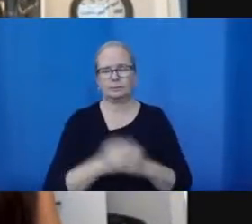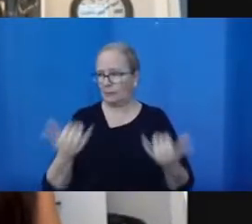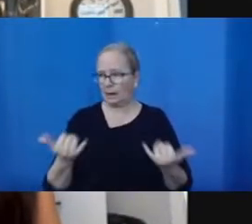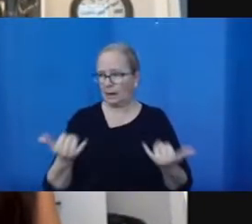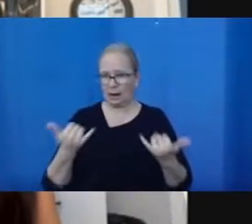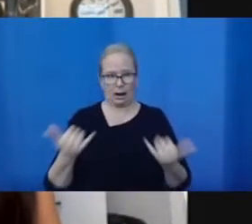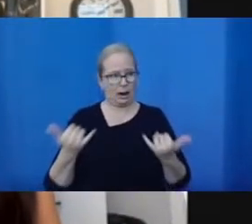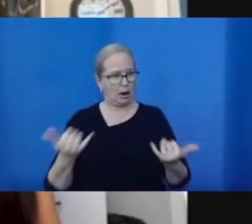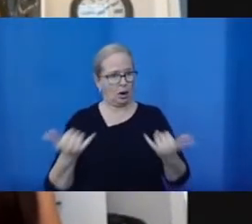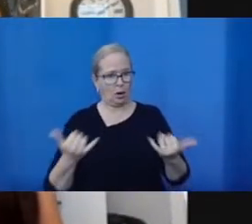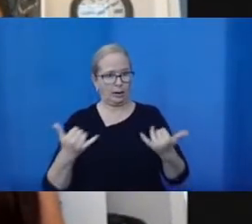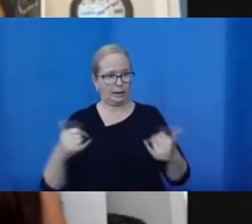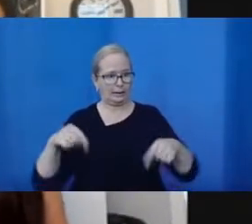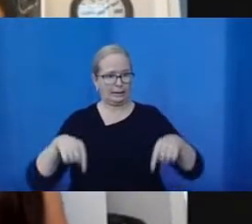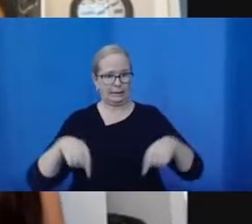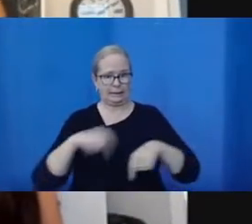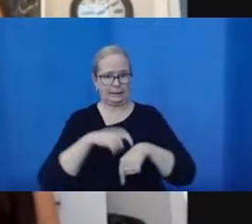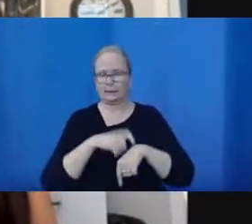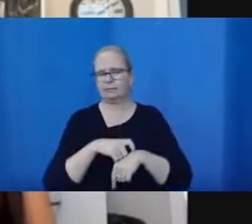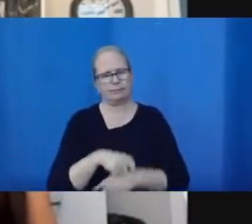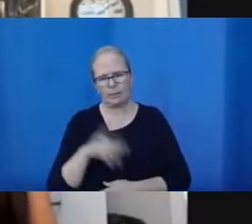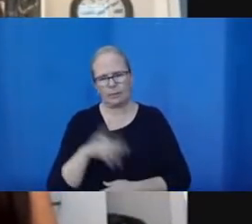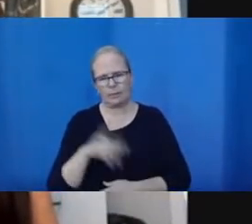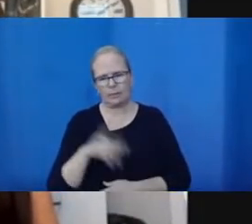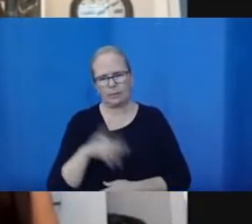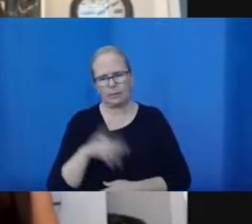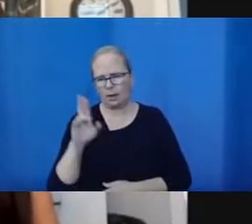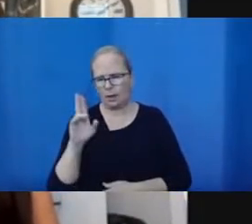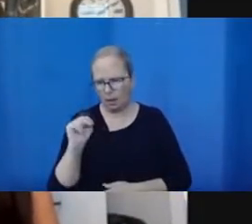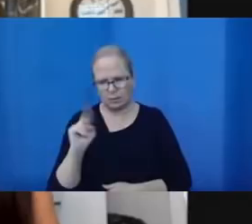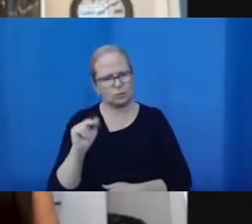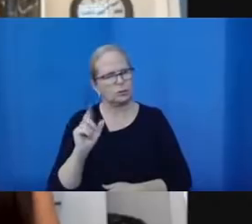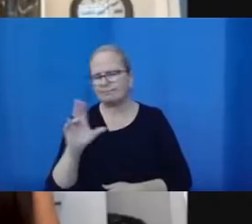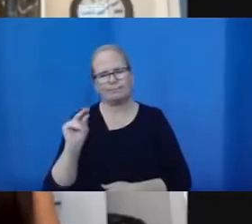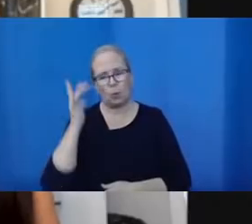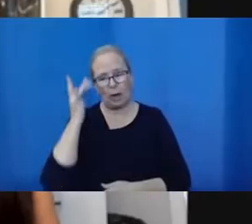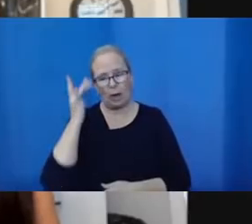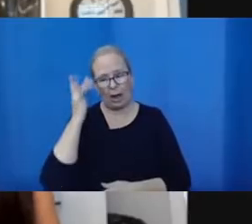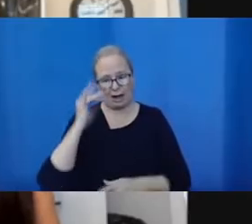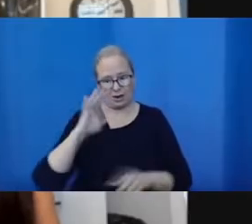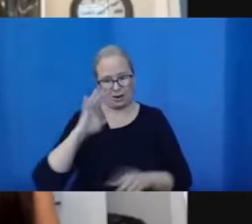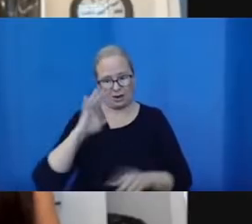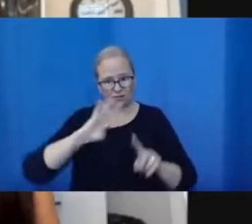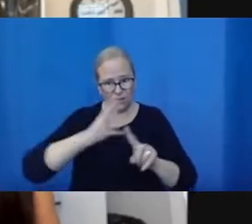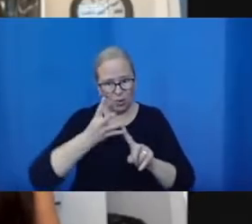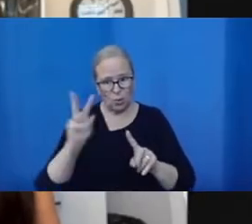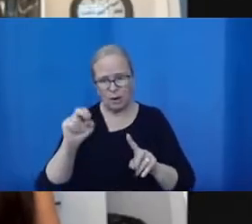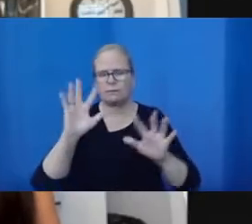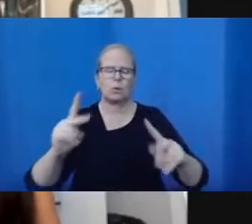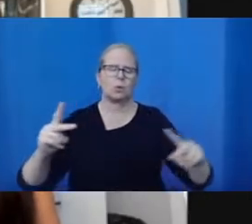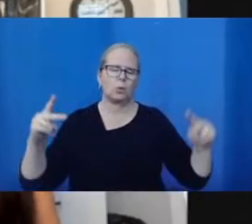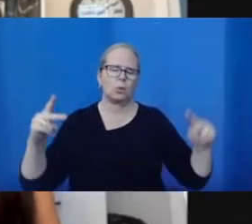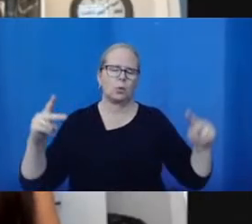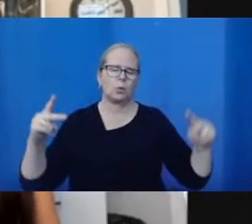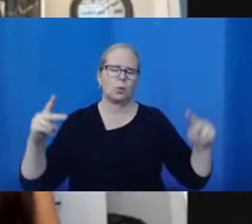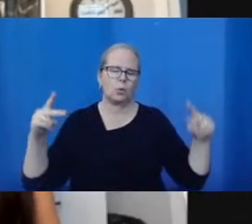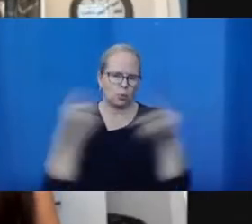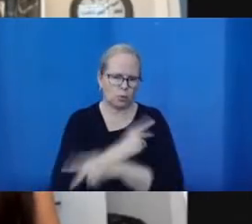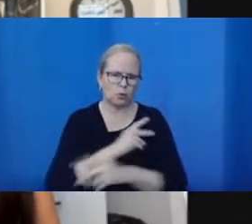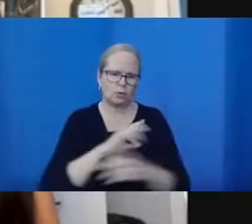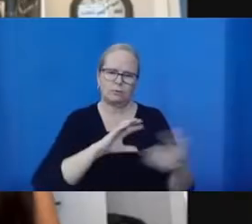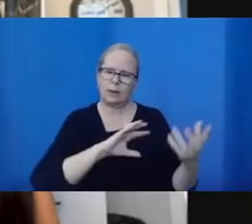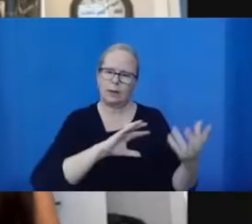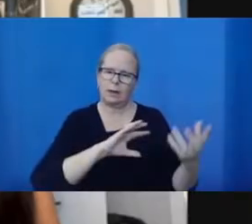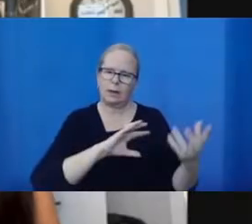particular is about the most traumatic one that we've had so far. It has a different quality and feel to it because it precipitously has been very,